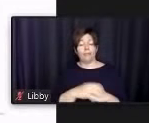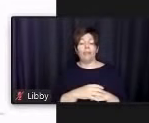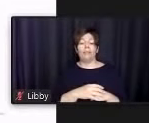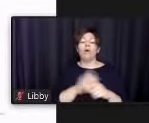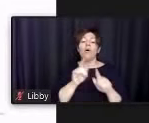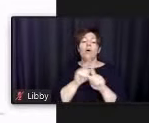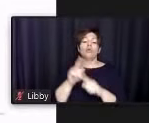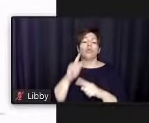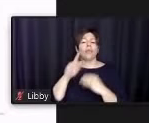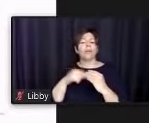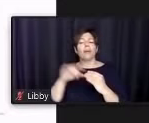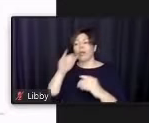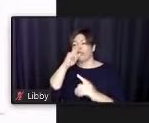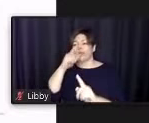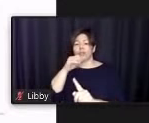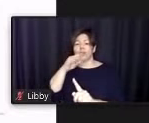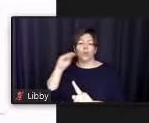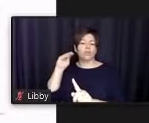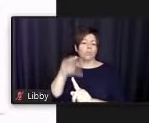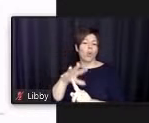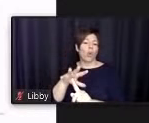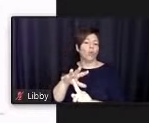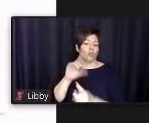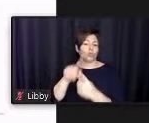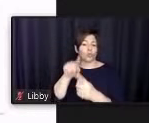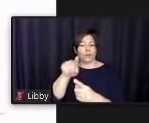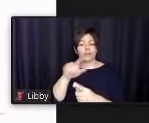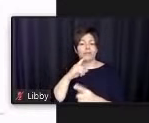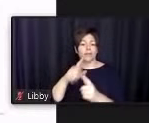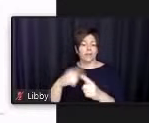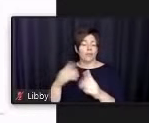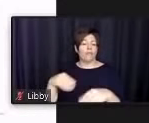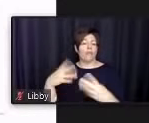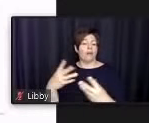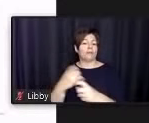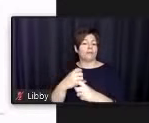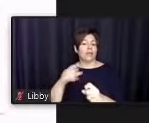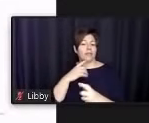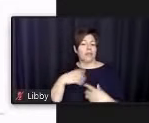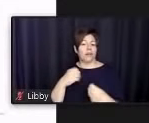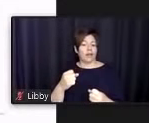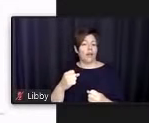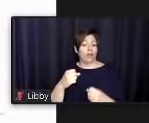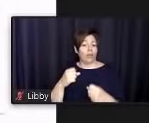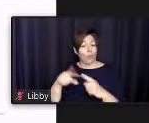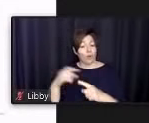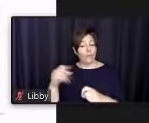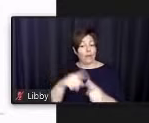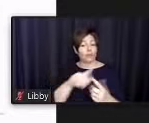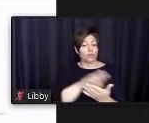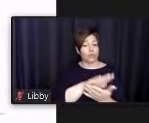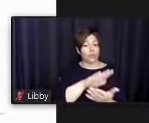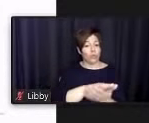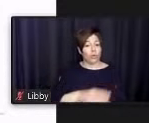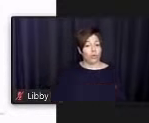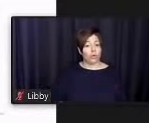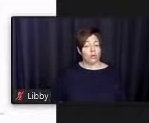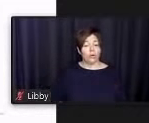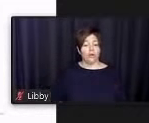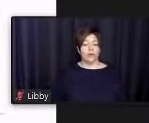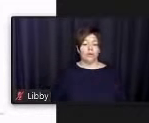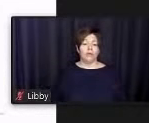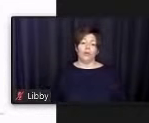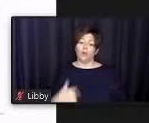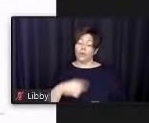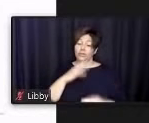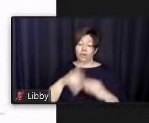the kids who've been exposed to this and provide for safety and health of the students upon their return to school. There is some discussion in the long-term effects